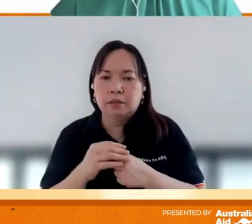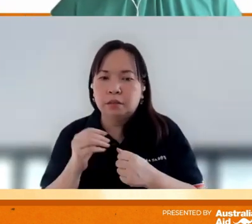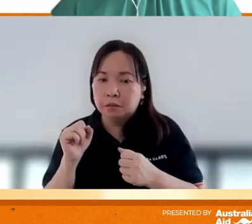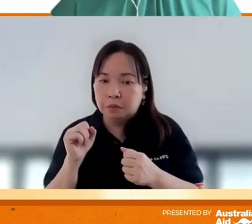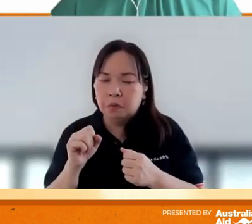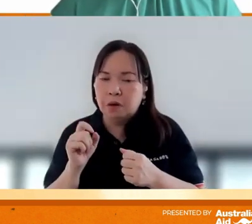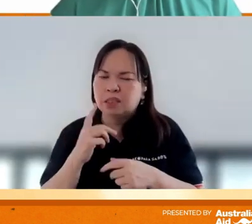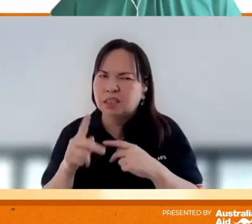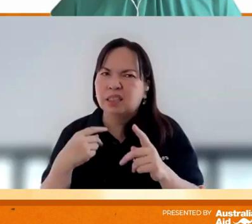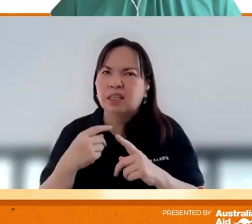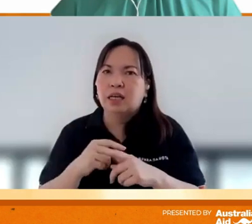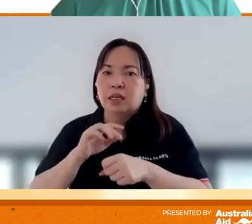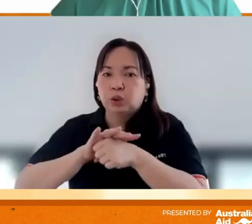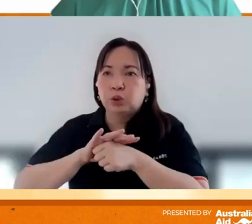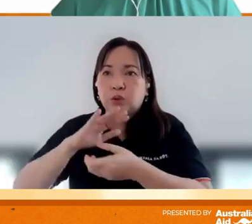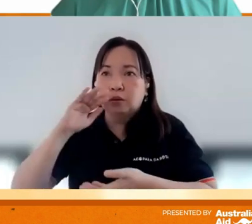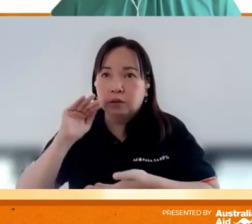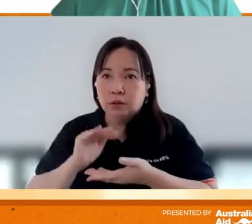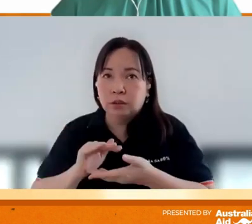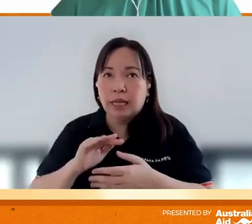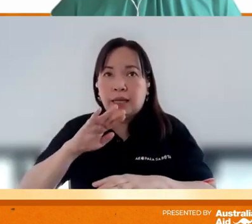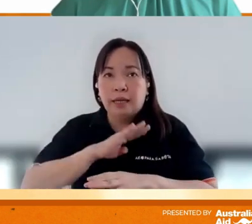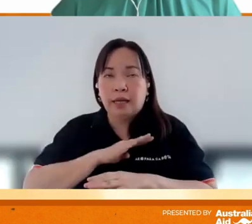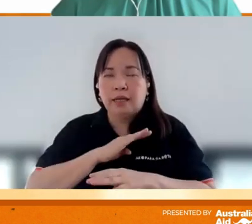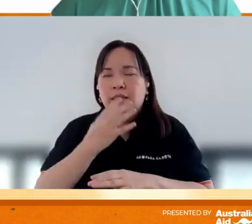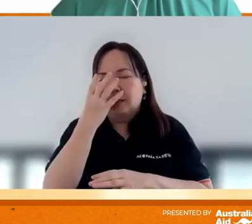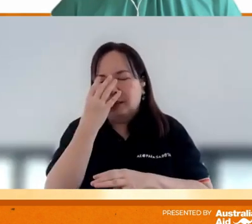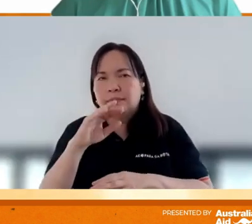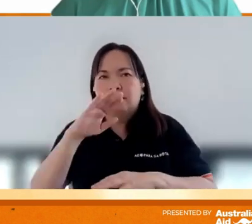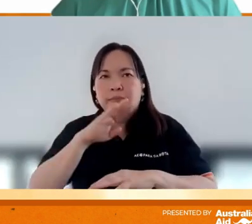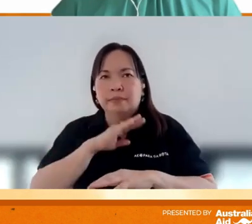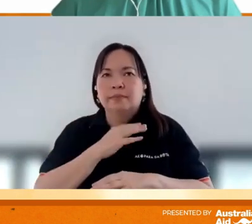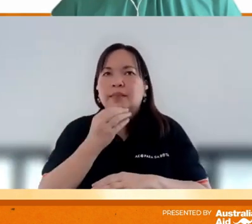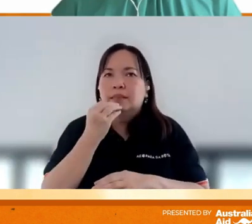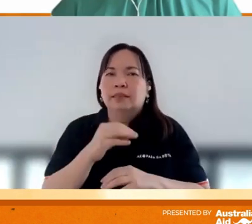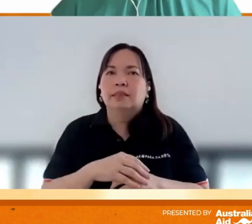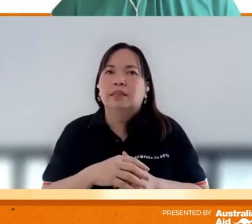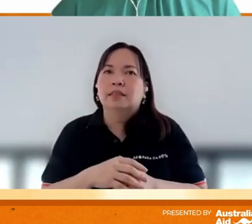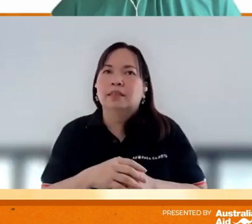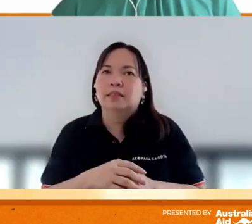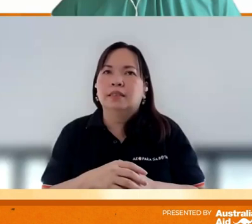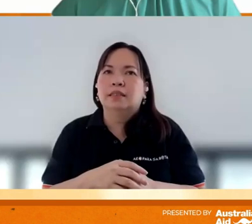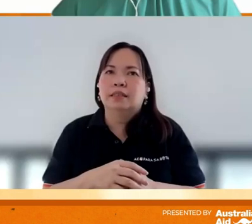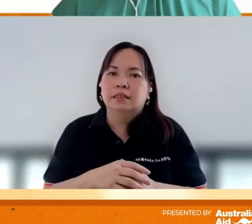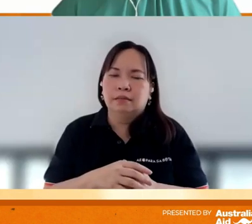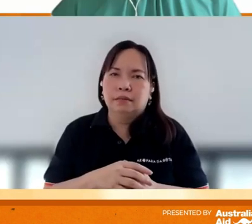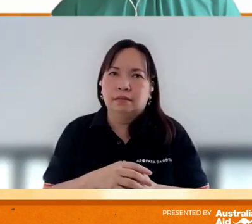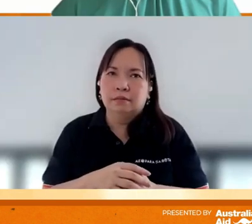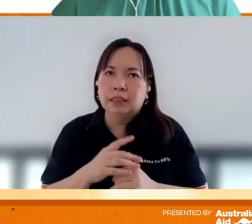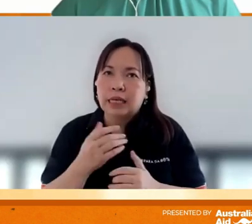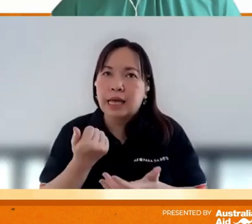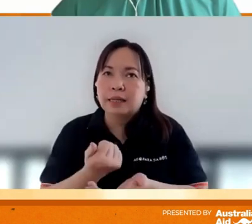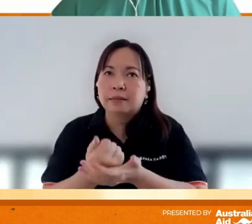adequate sleep, physical activity, turuan natin ng mga coping skills to be more resilient, okay? And the very important